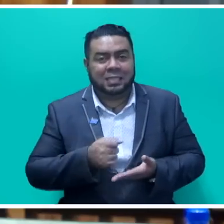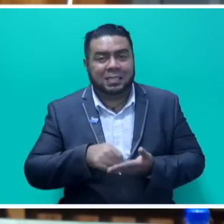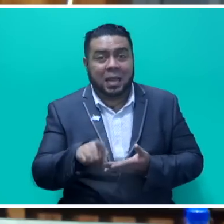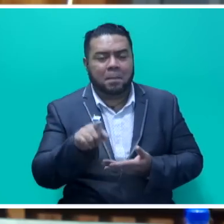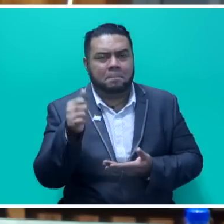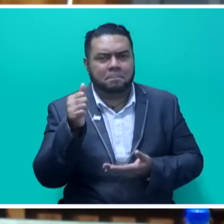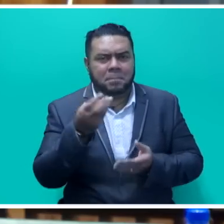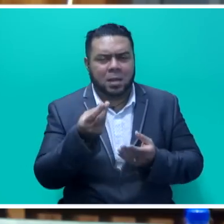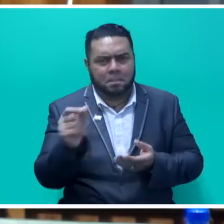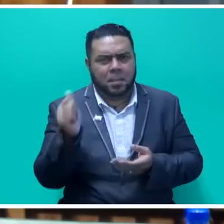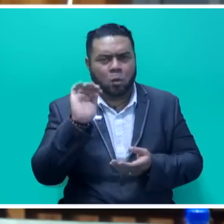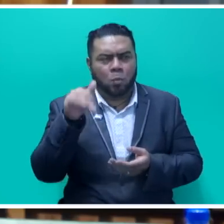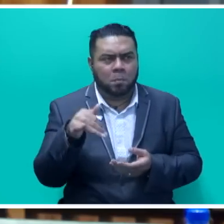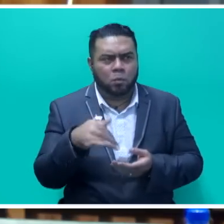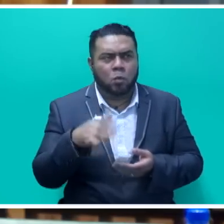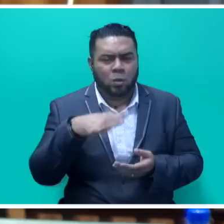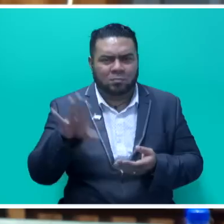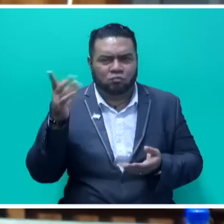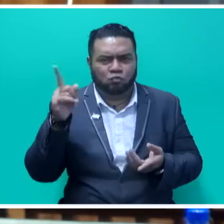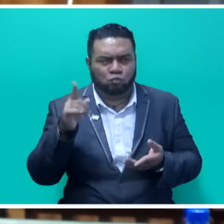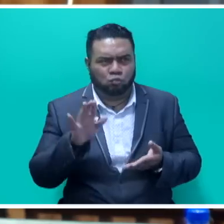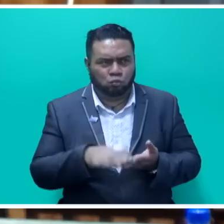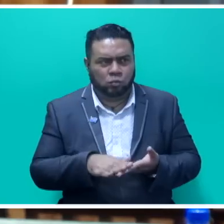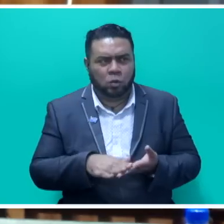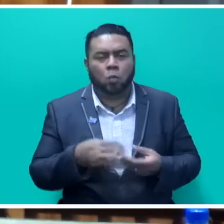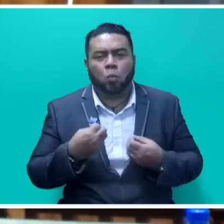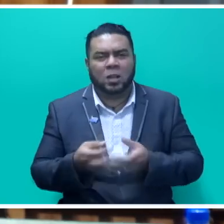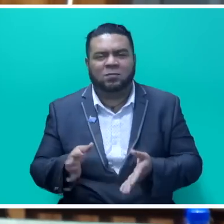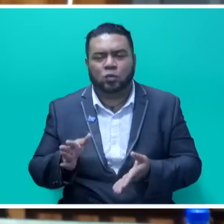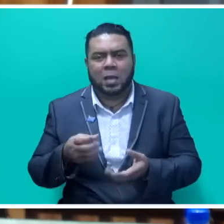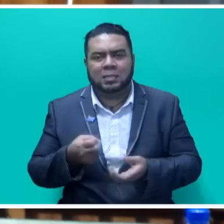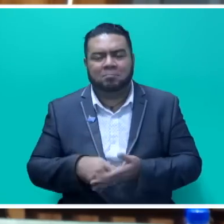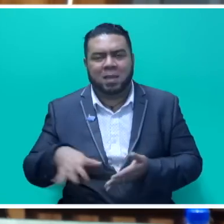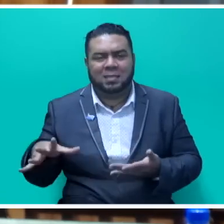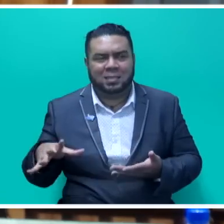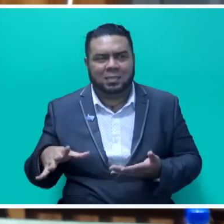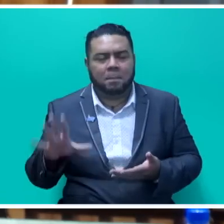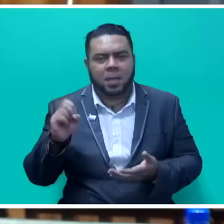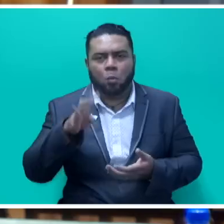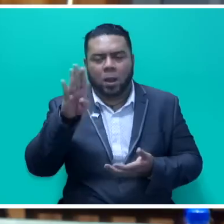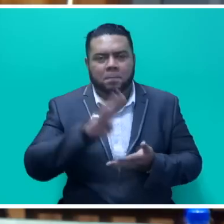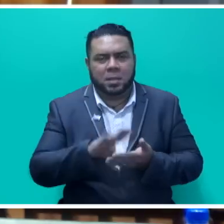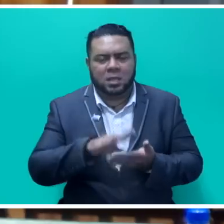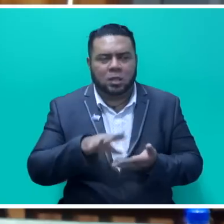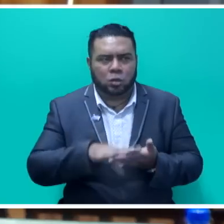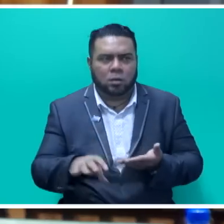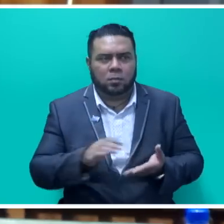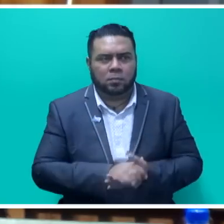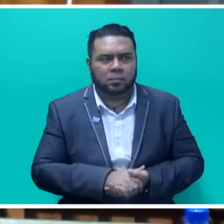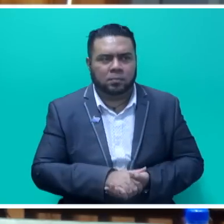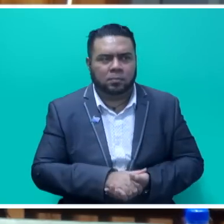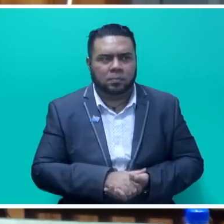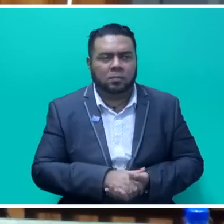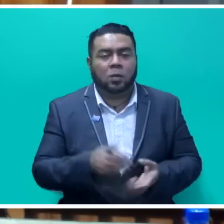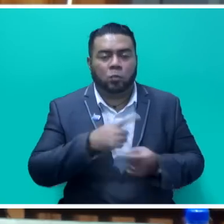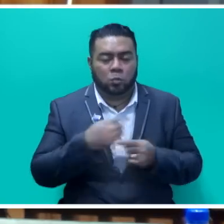to reduce in the next 4 years, reduce wasteful expenditure by $1 billion, Mr. Speaker. We